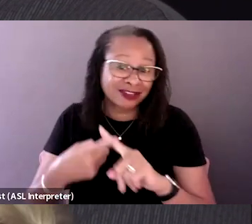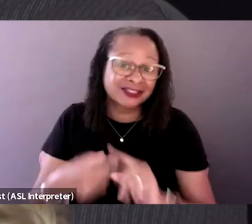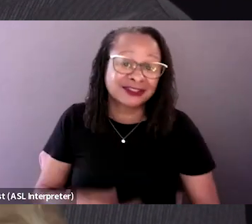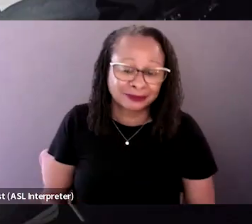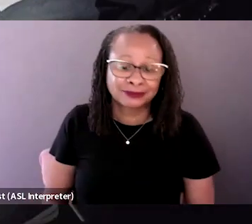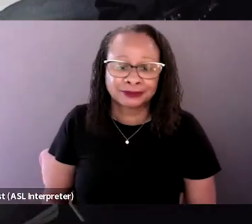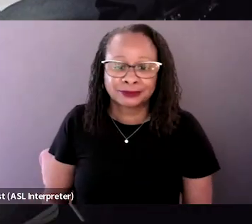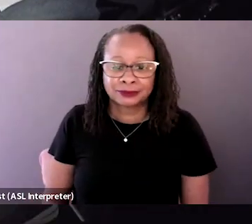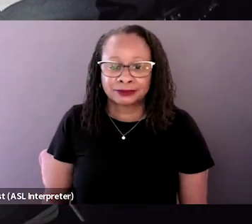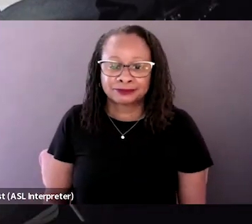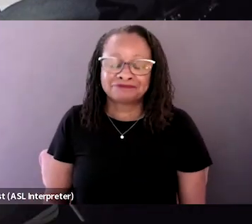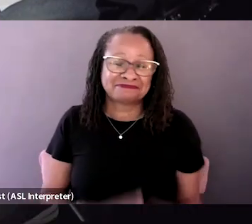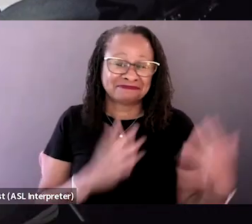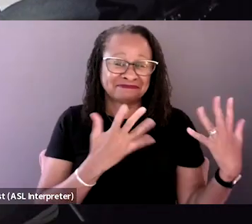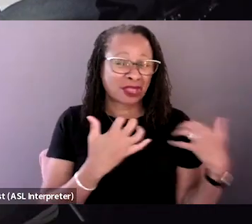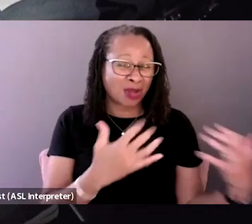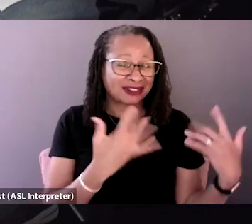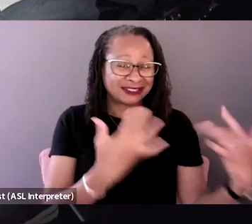friends.